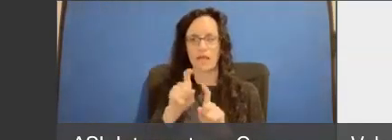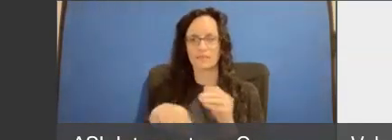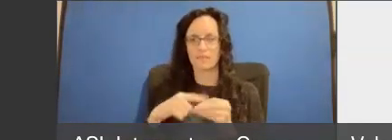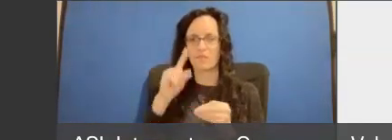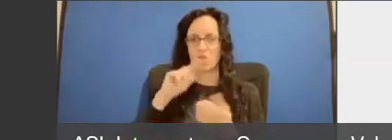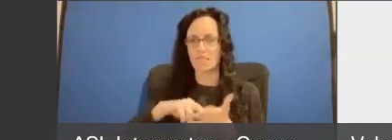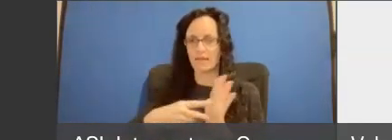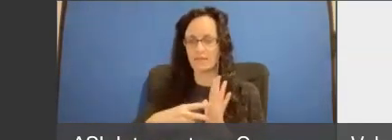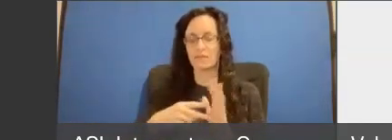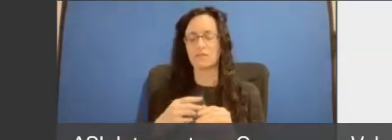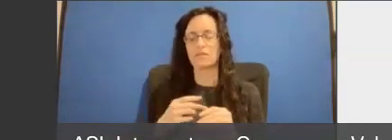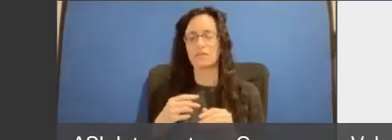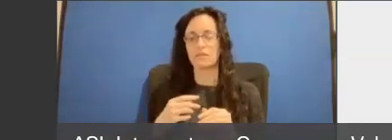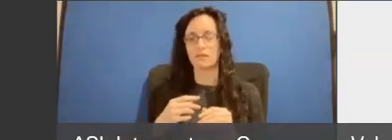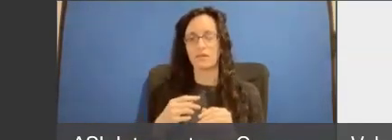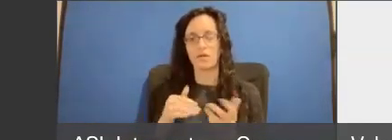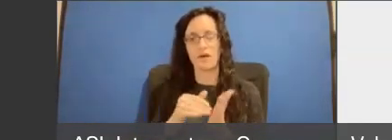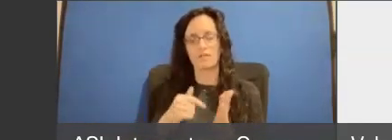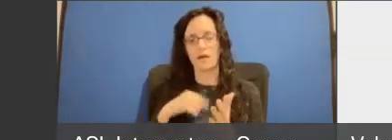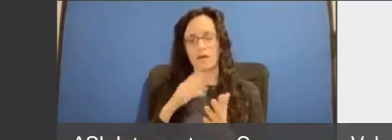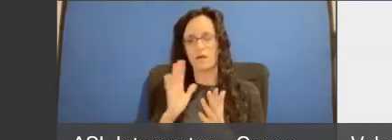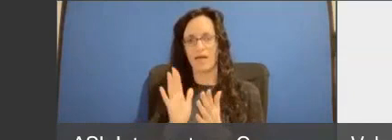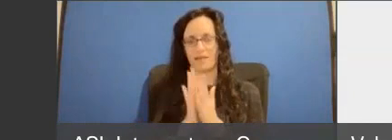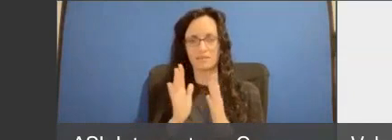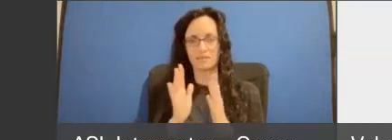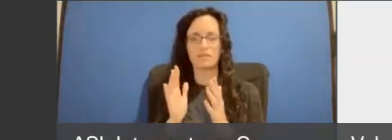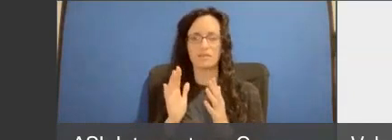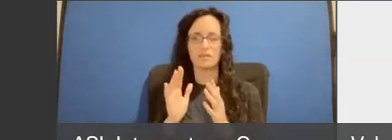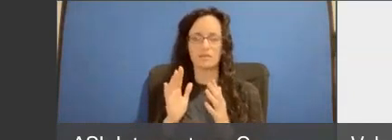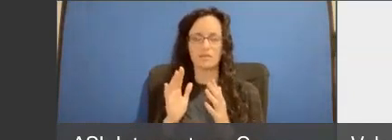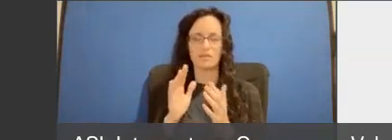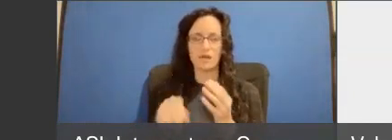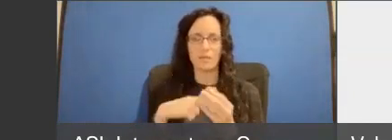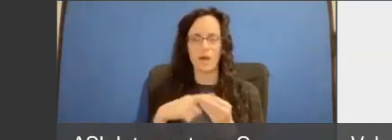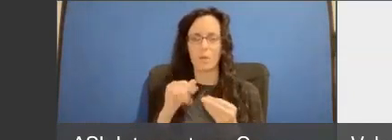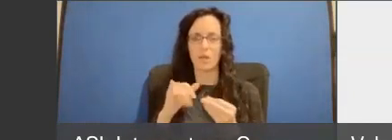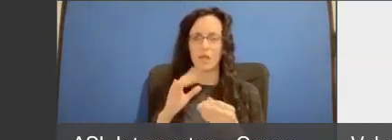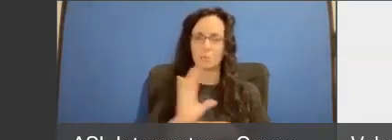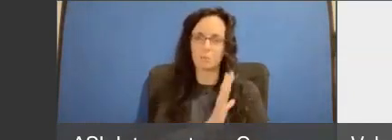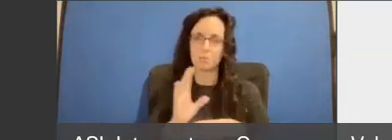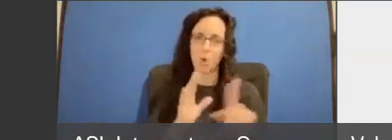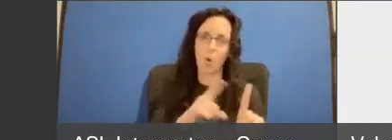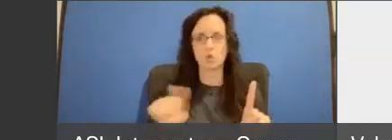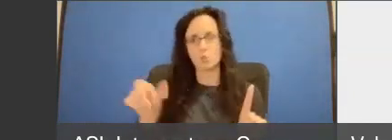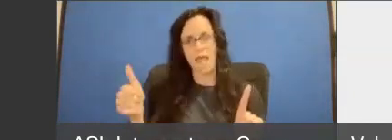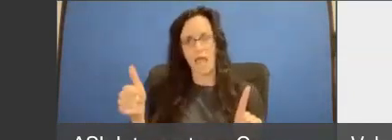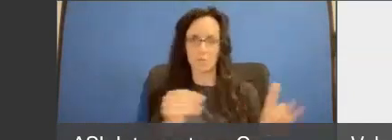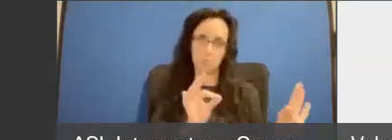around intent, I'll often ask a scaling question if we've gotten into a conversation about, and they're saying, "Yeah, I've been thinking about it,"